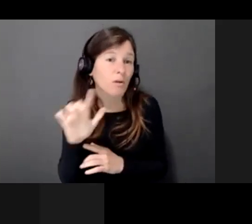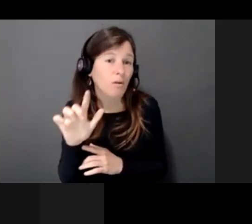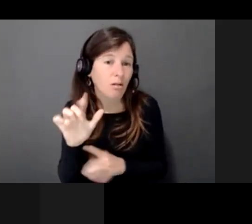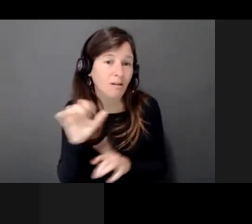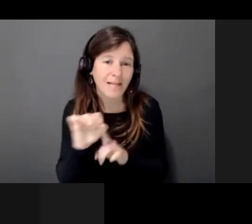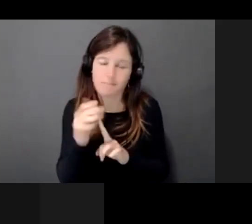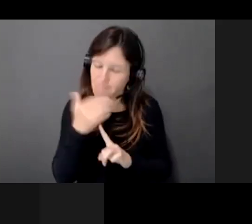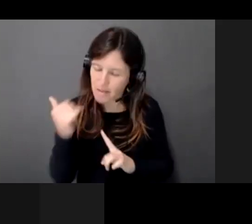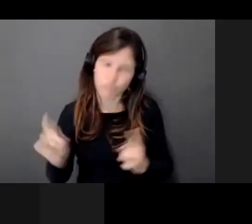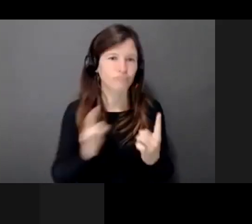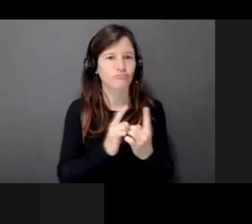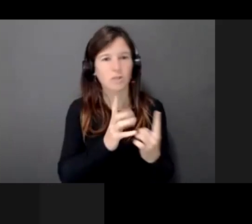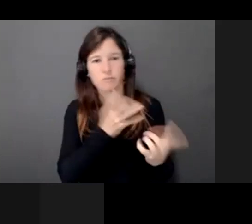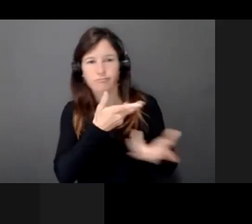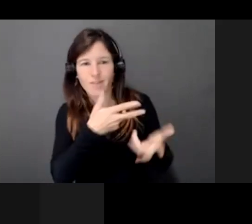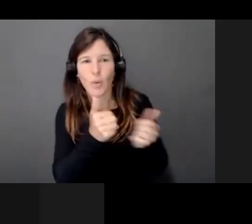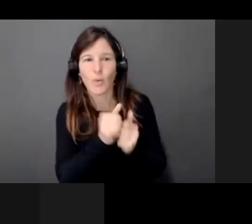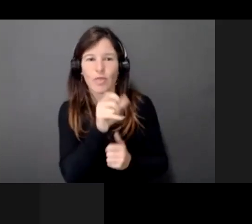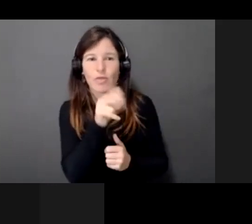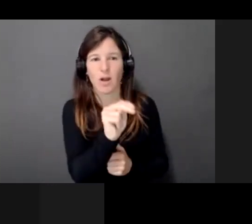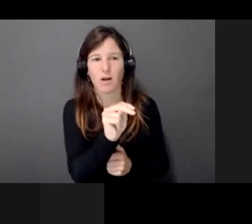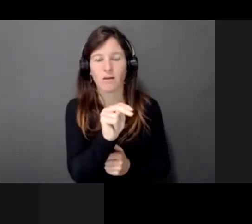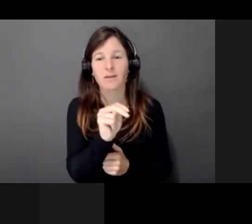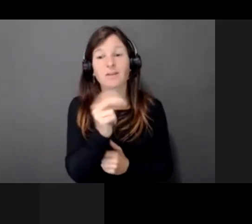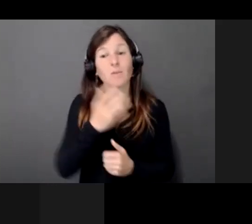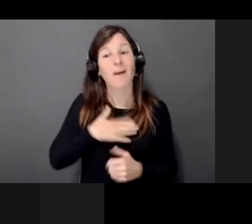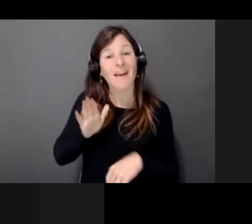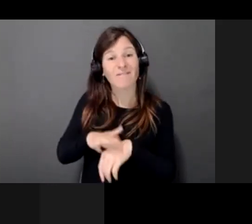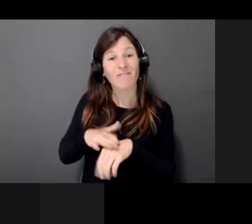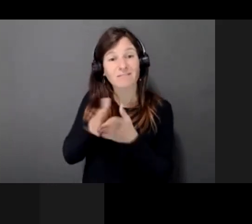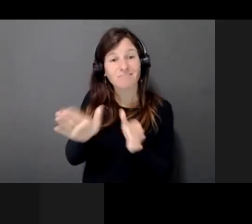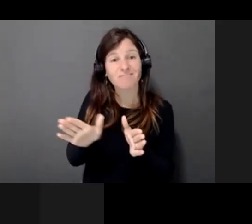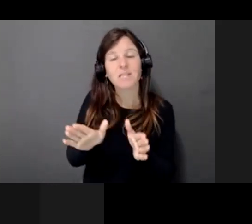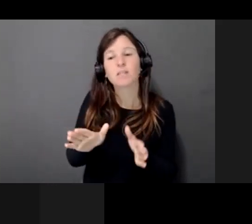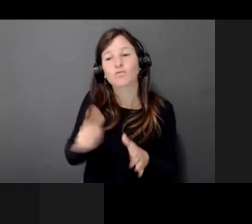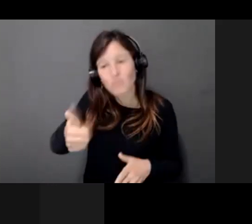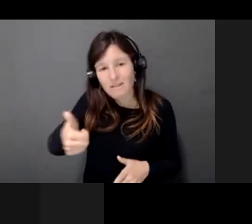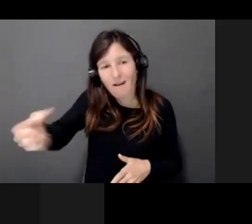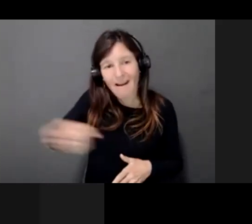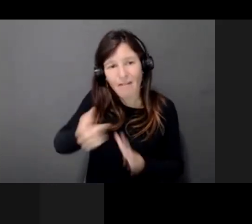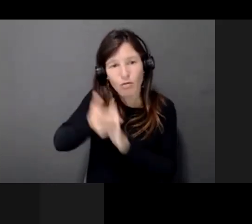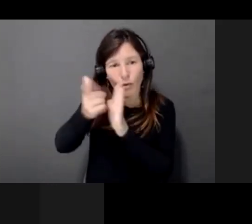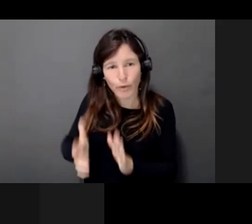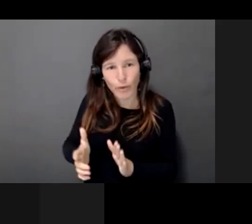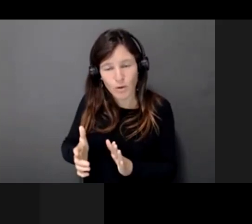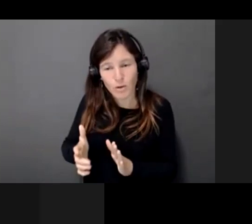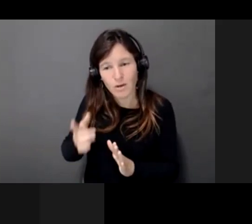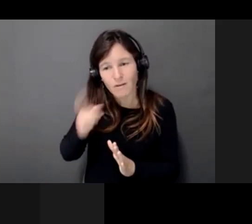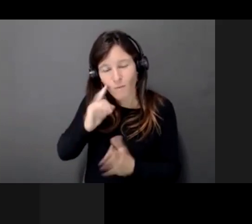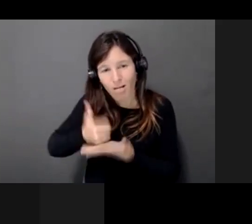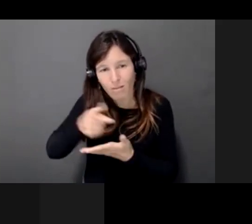forward is to have a lawyer, because I can talk with a defense lawyer in a way that I certainly can't or would be unwilling to talk to a private complainant.